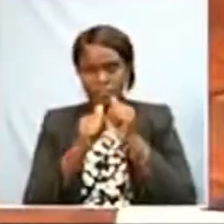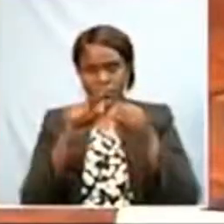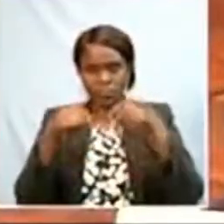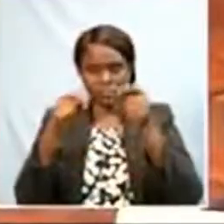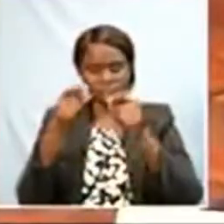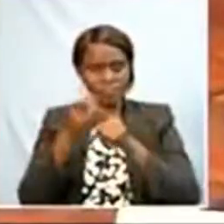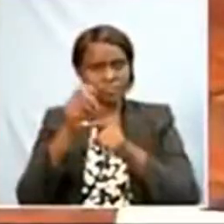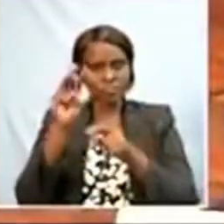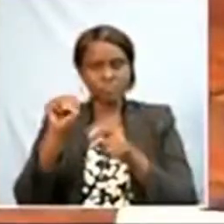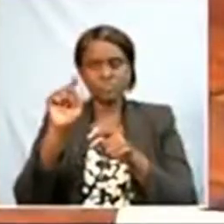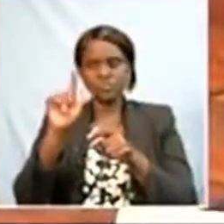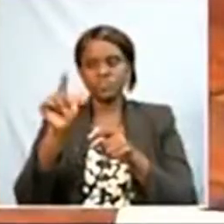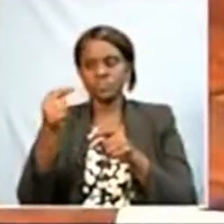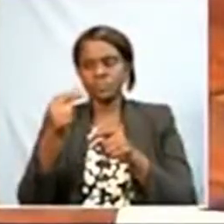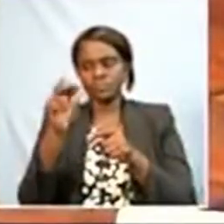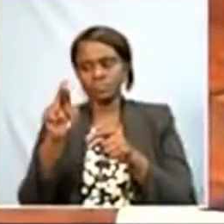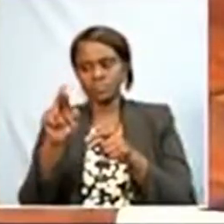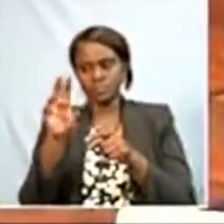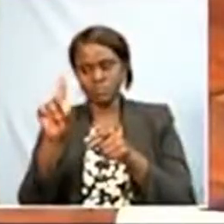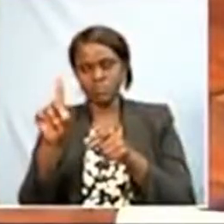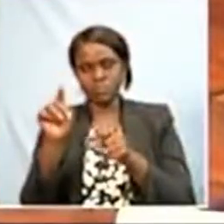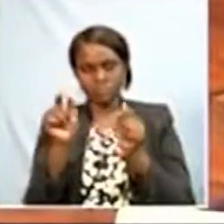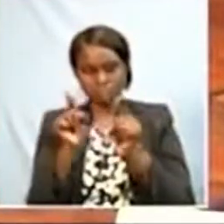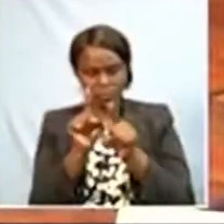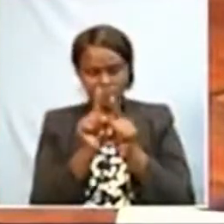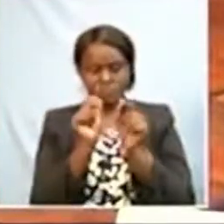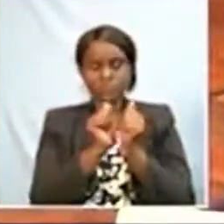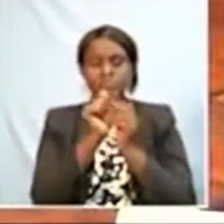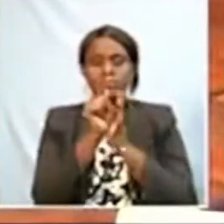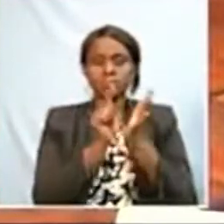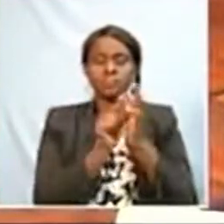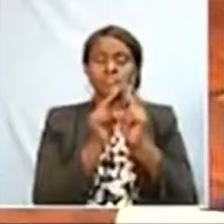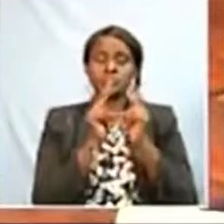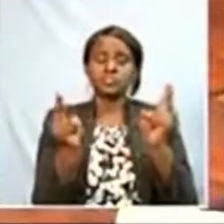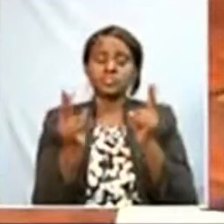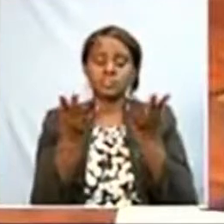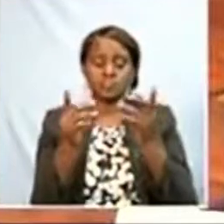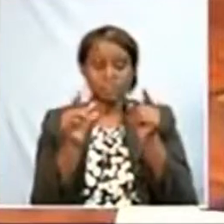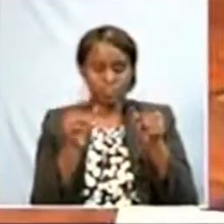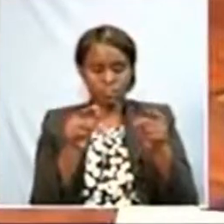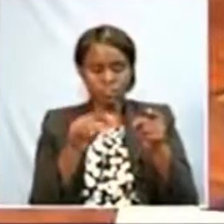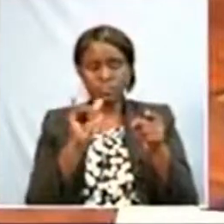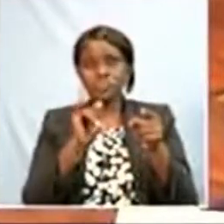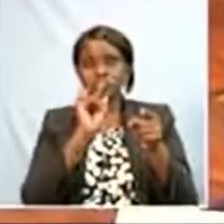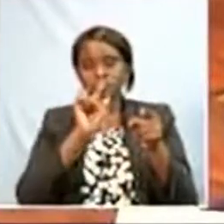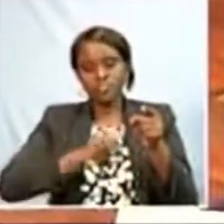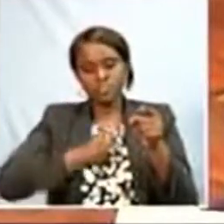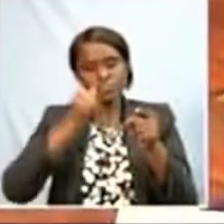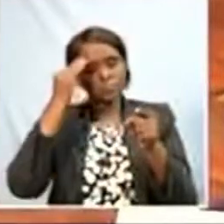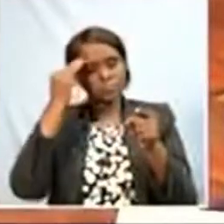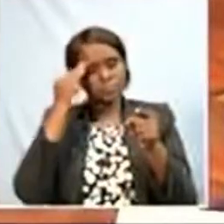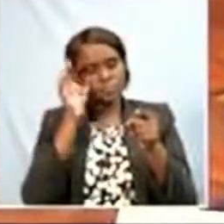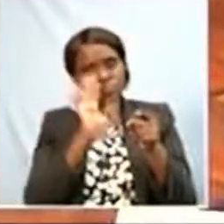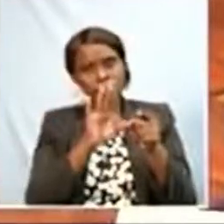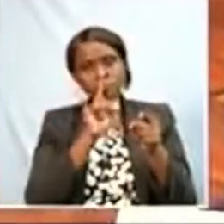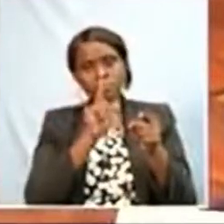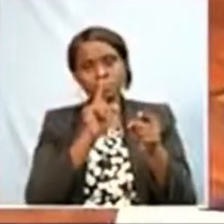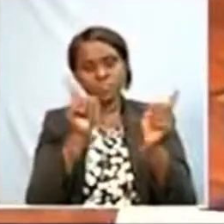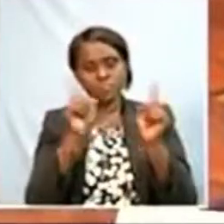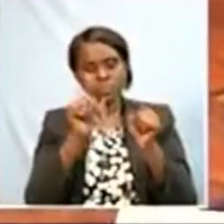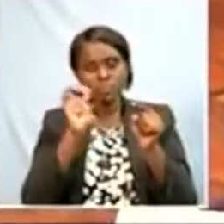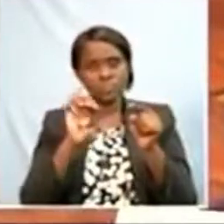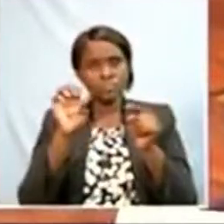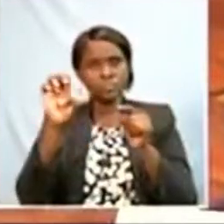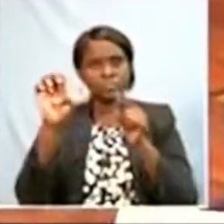by the ministry as well as the act. So it is something that we noticed, that